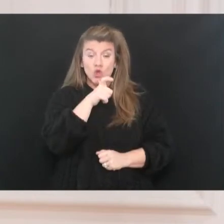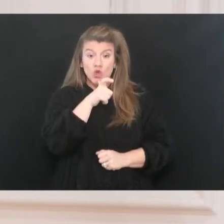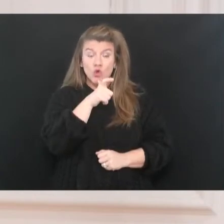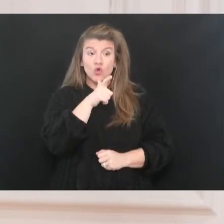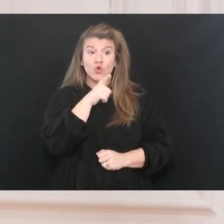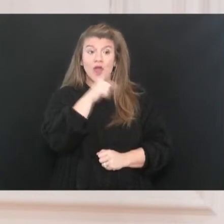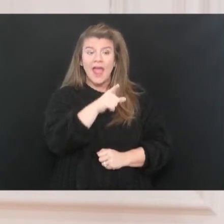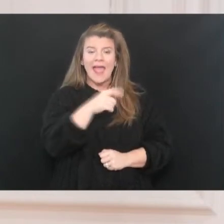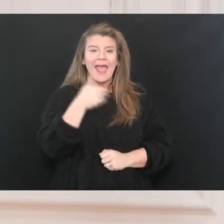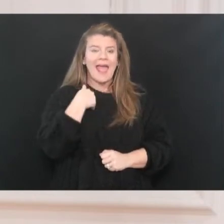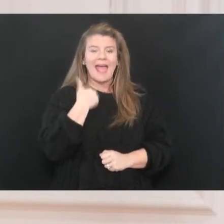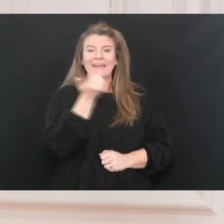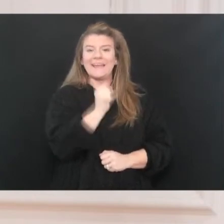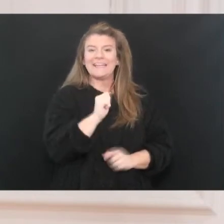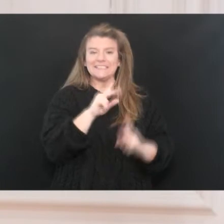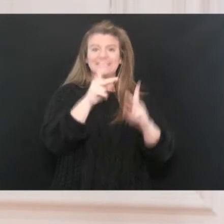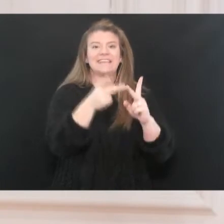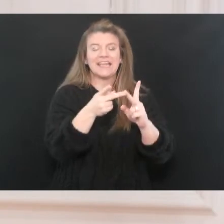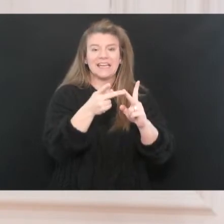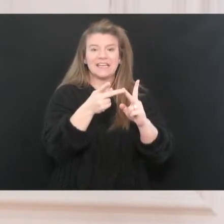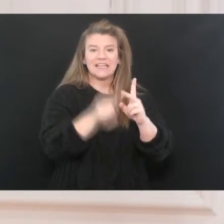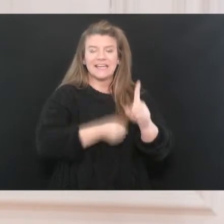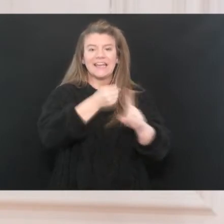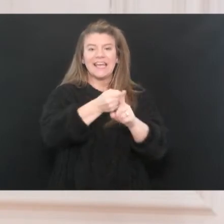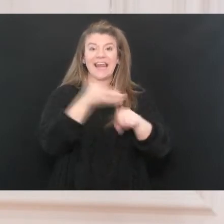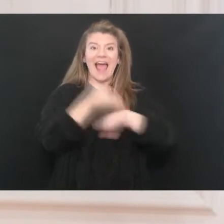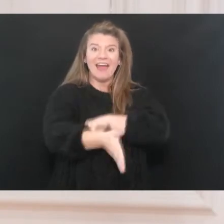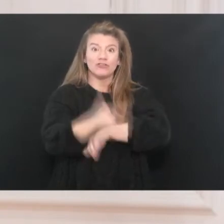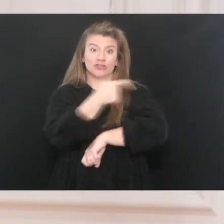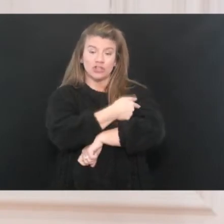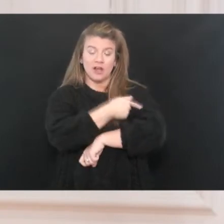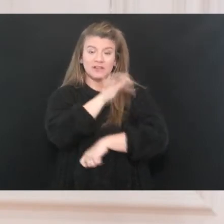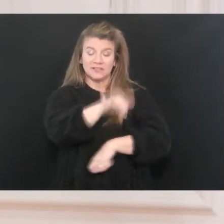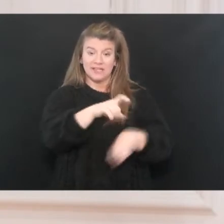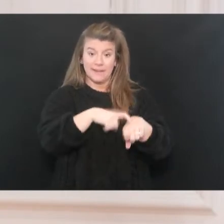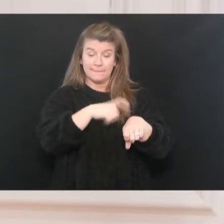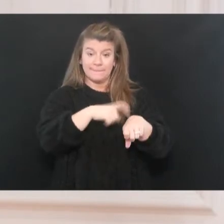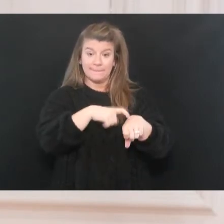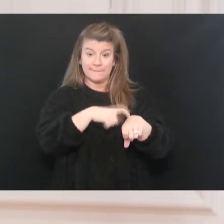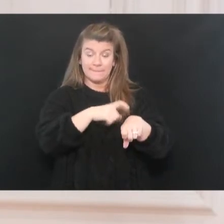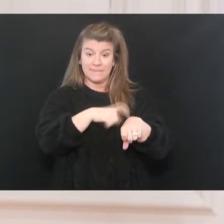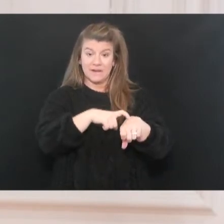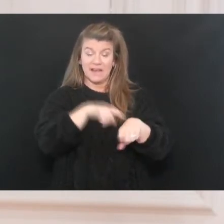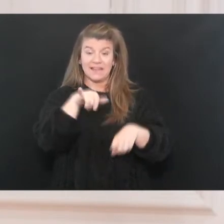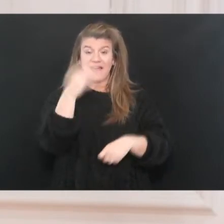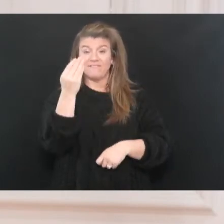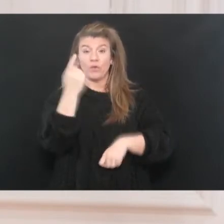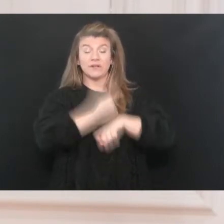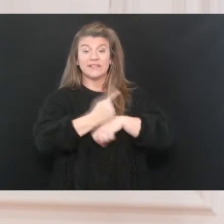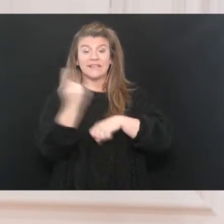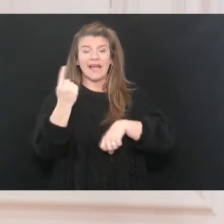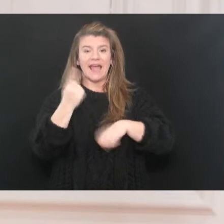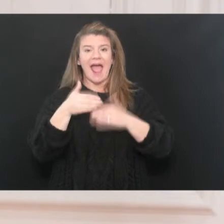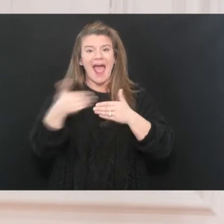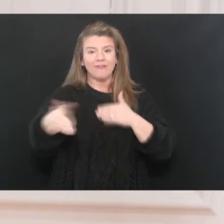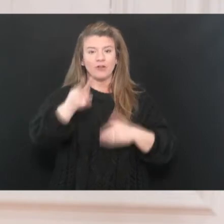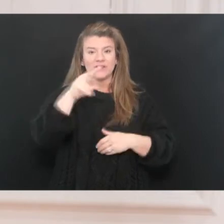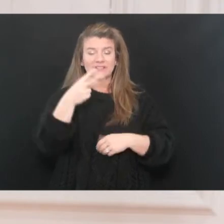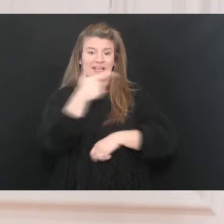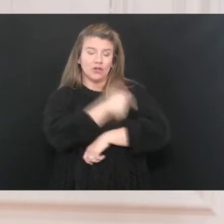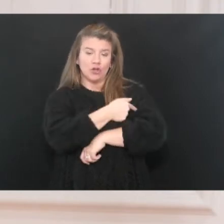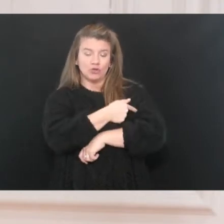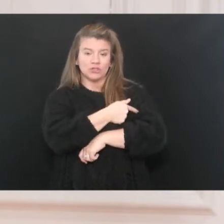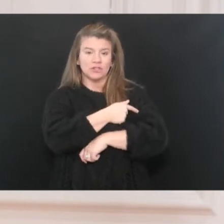had any kind of breakthroughs were in that period, in the 14-day period after the second dose where they